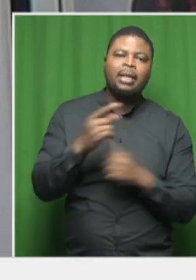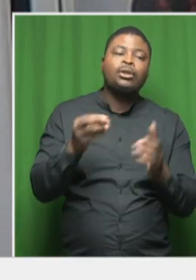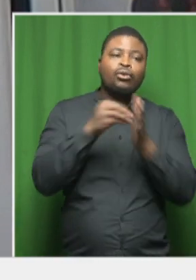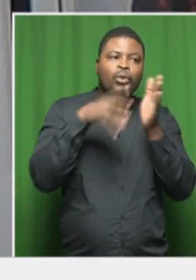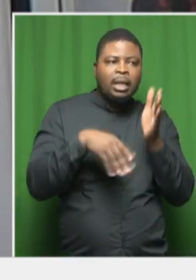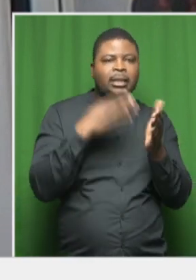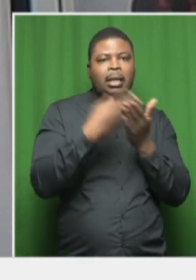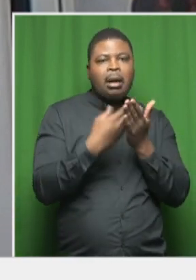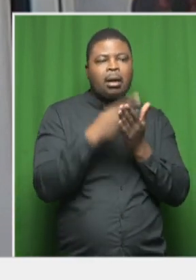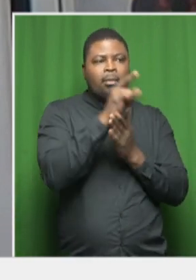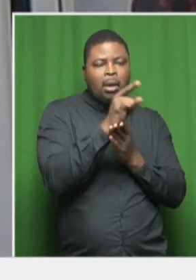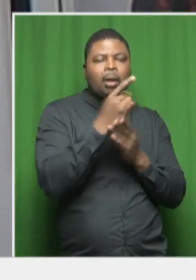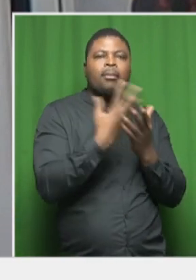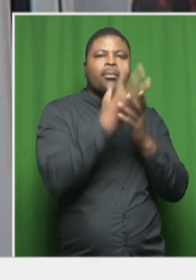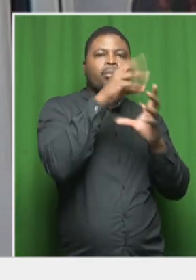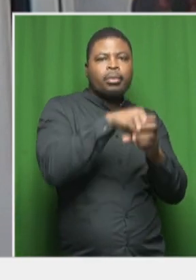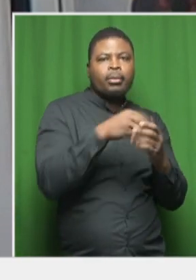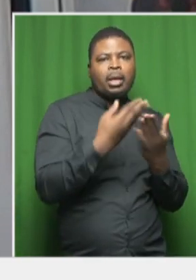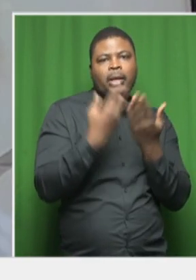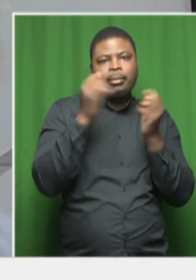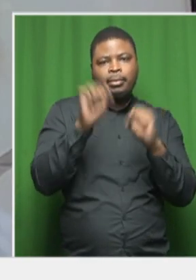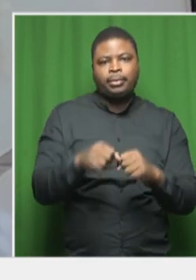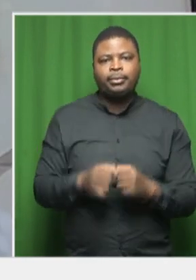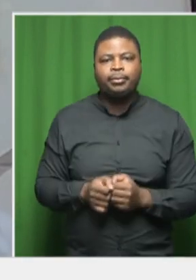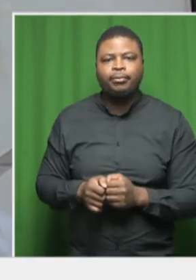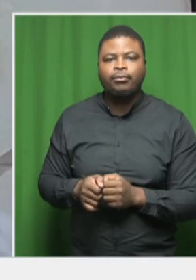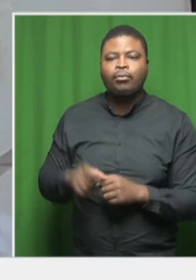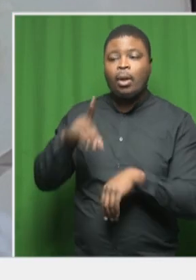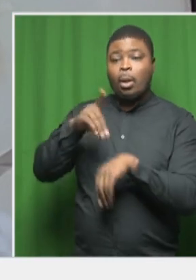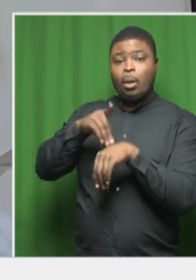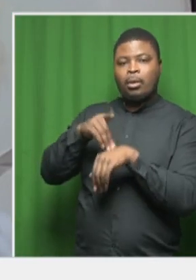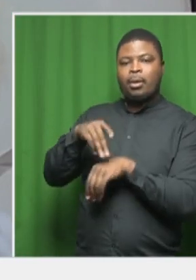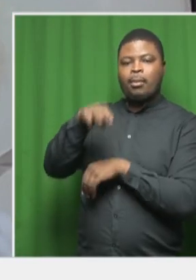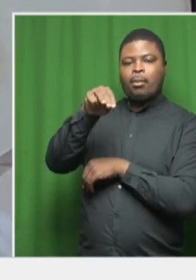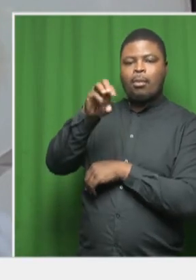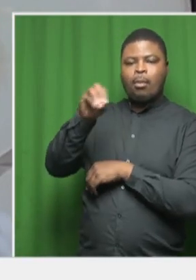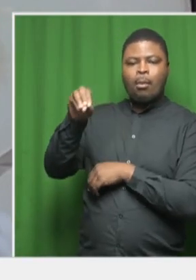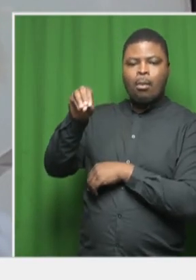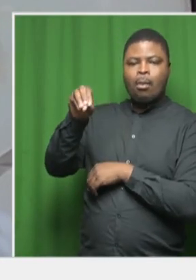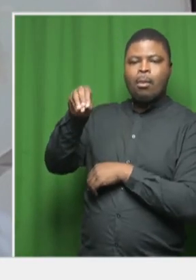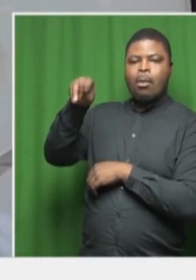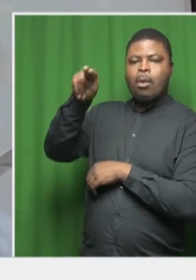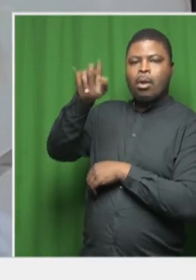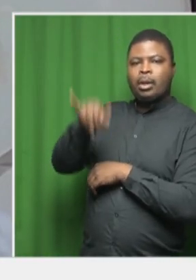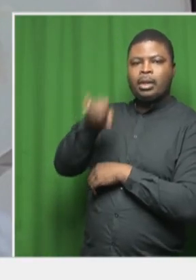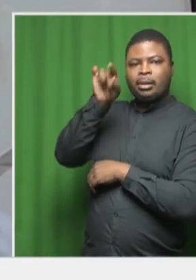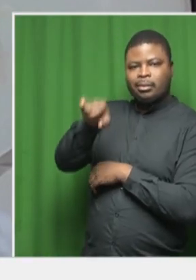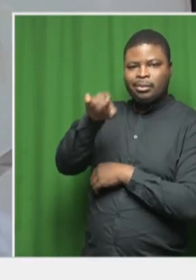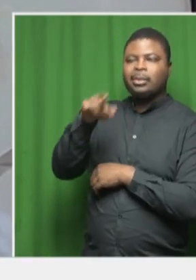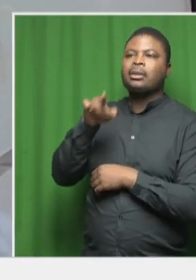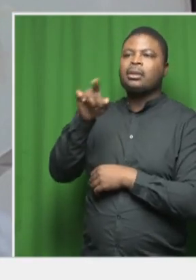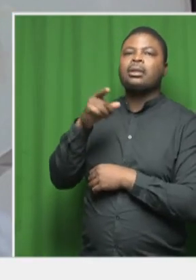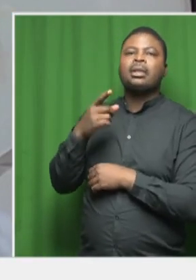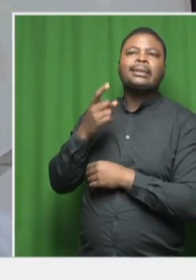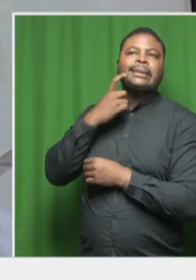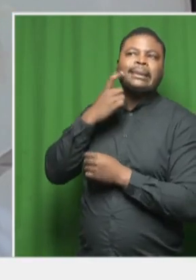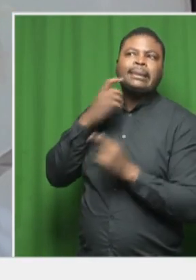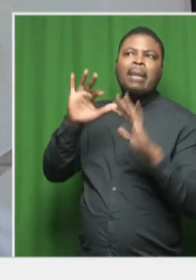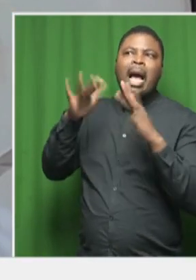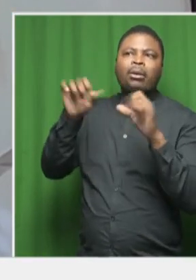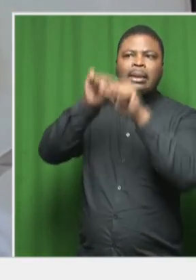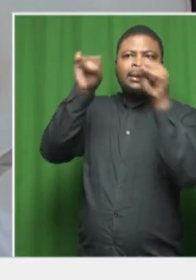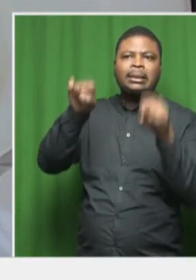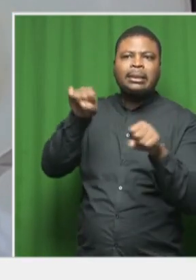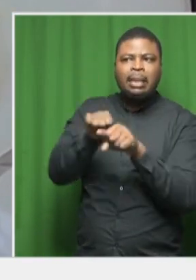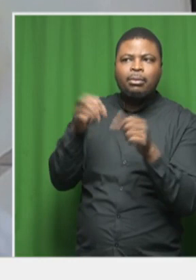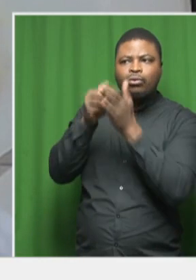will encounter. Yeah. Dr. Mooney, I mean, speak to us about how easy is it for the students to navigate the